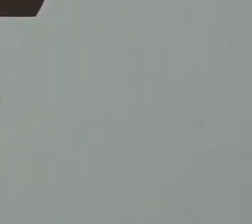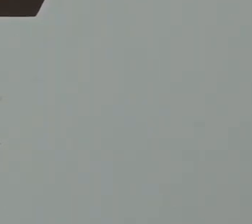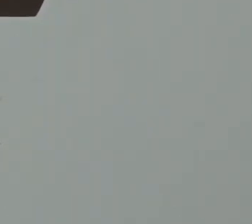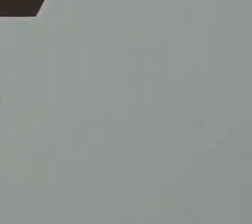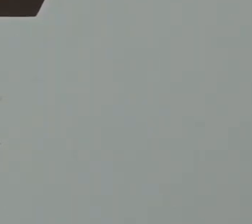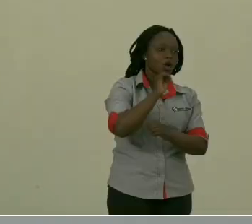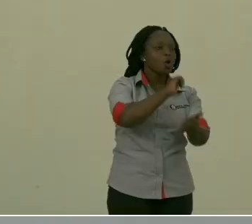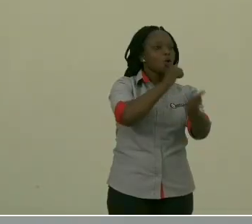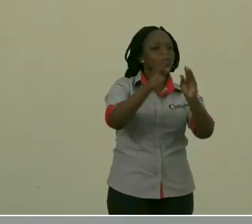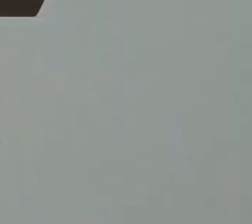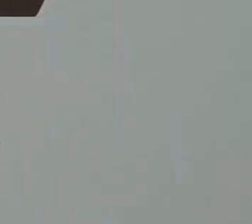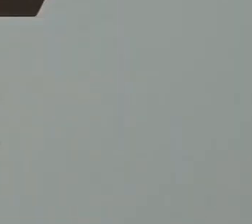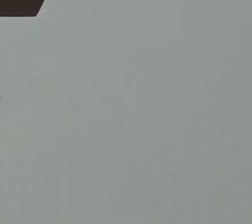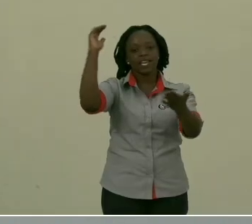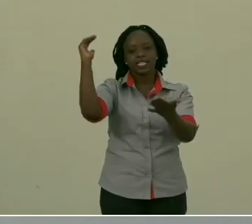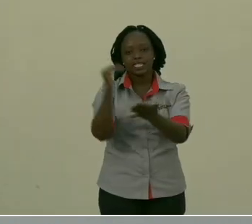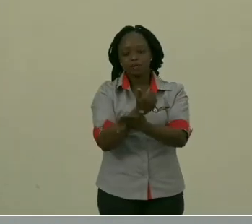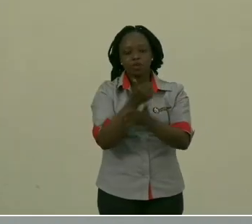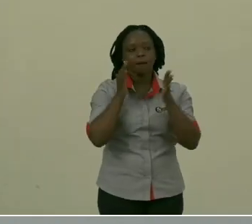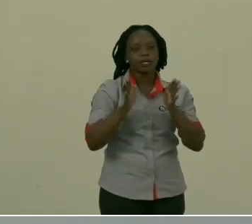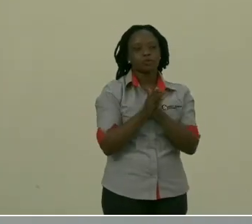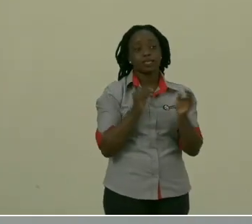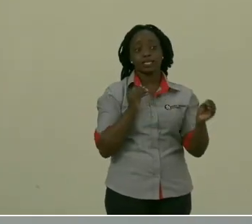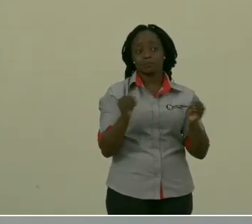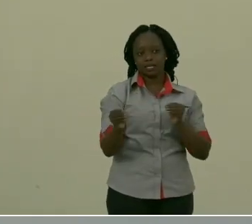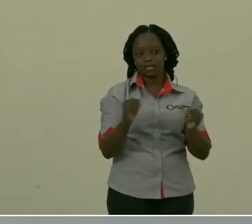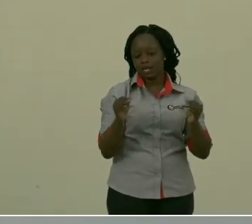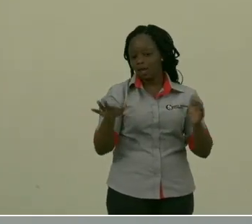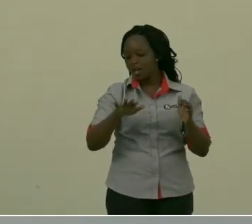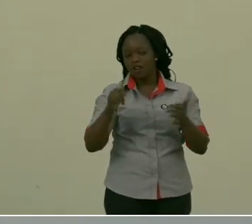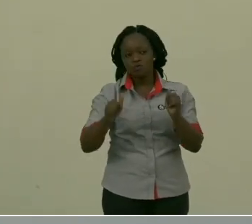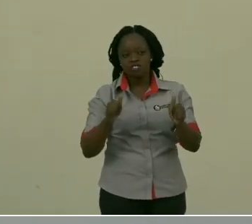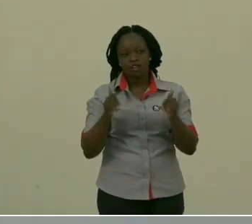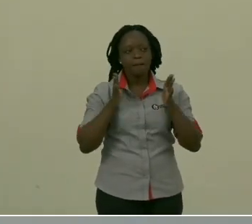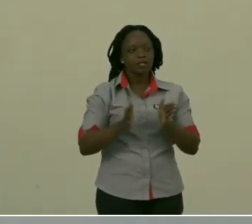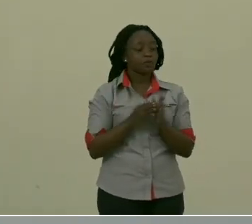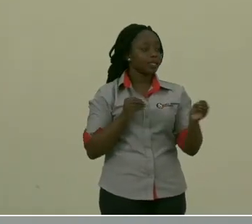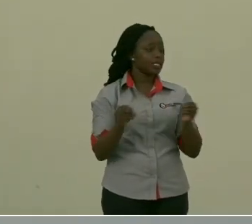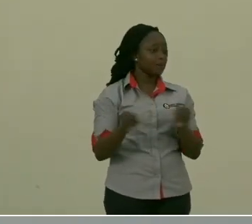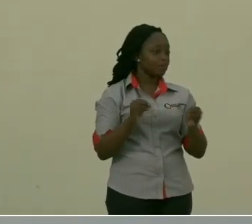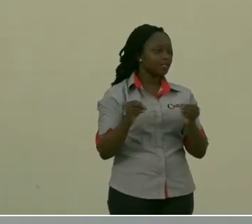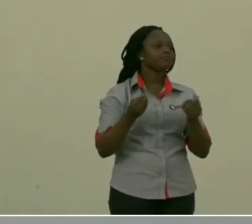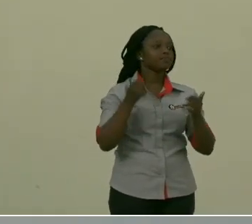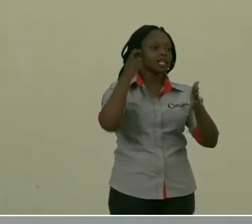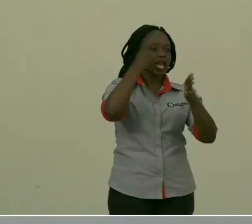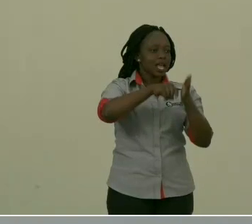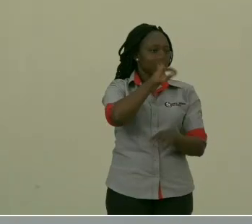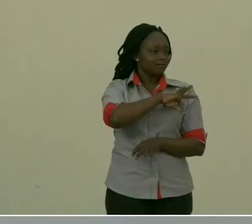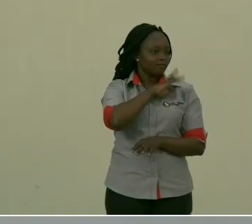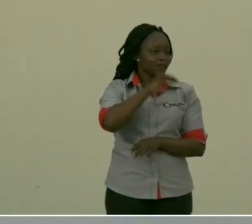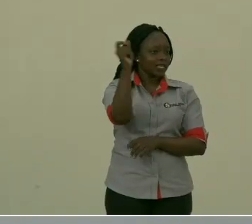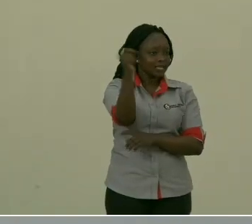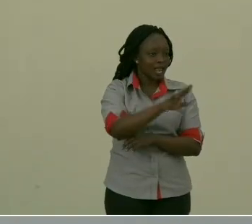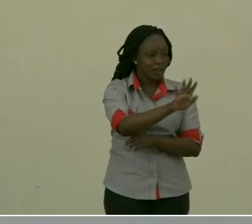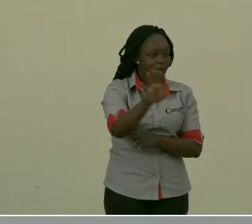has provided tax exemptions for persons with disability in line with the Persons with Disability Income Tax Deduction